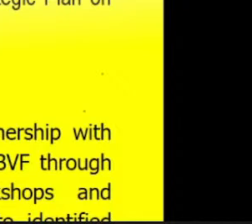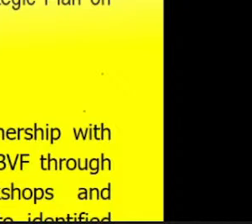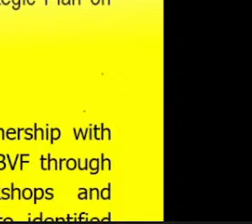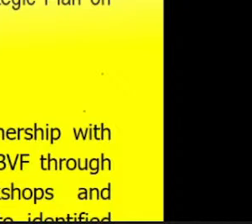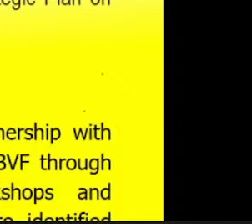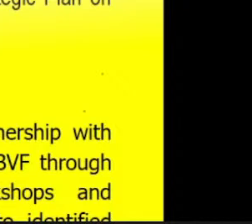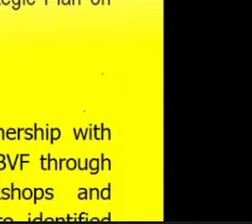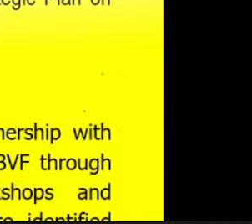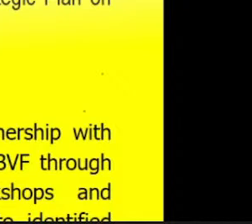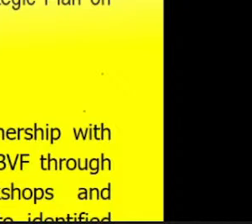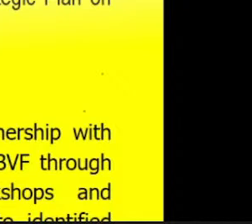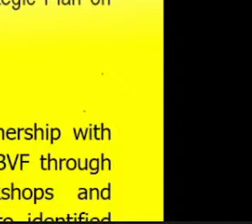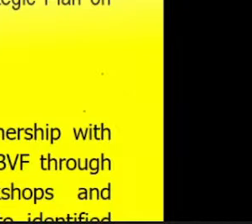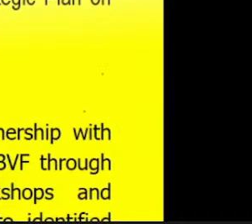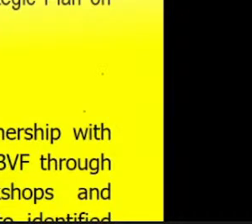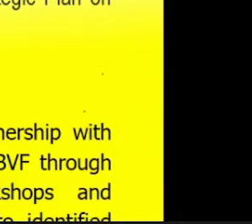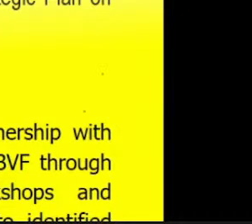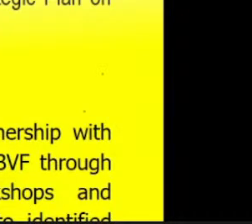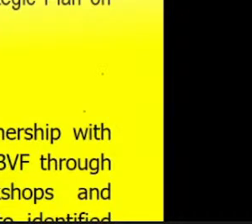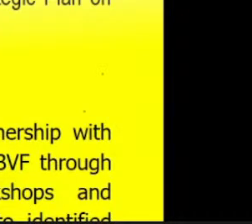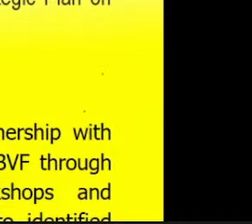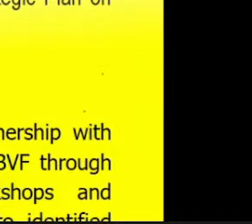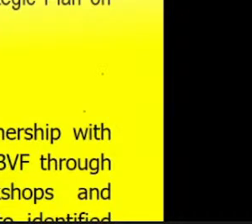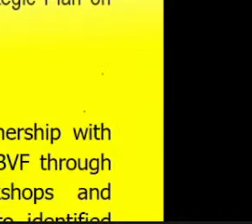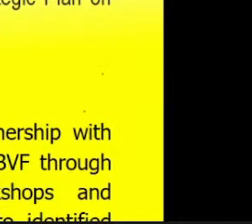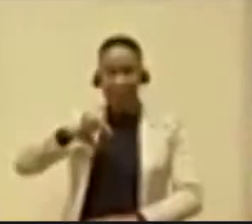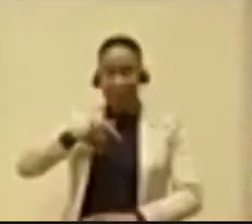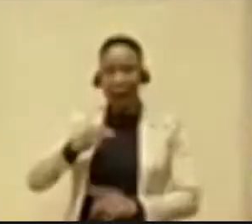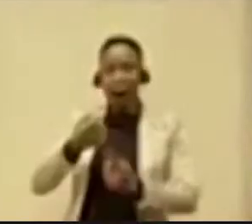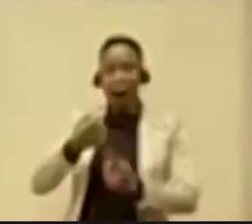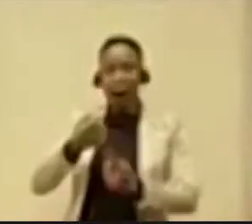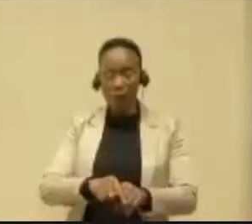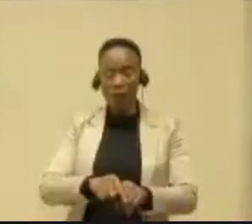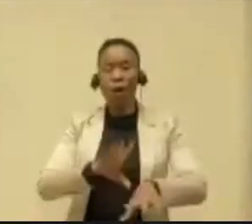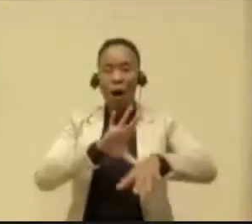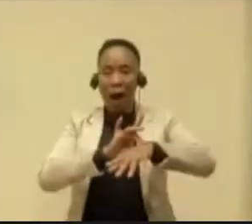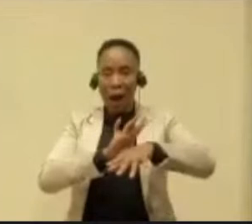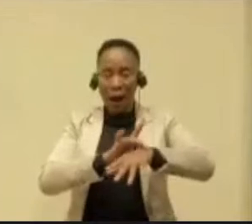mayor of nakamura